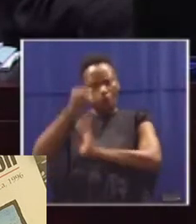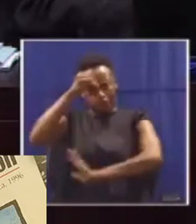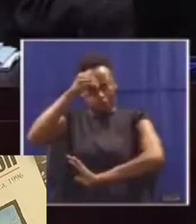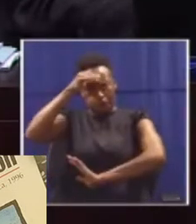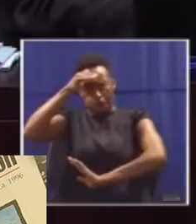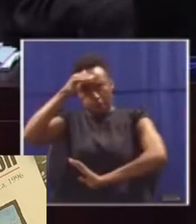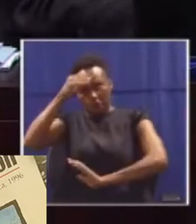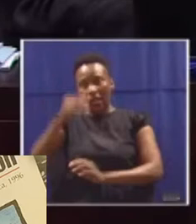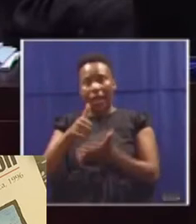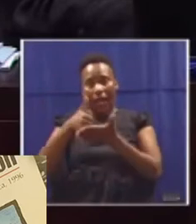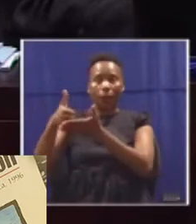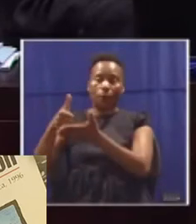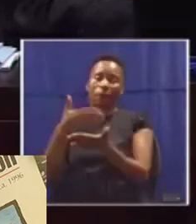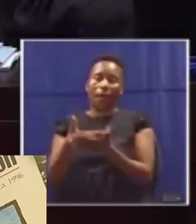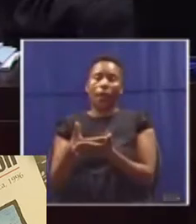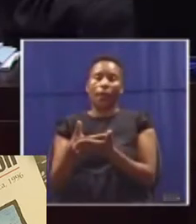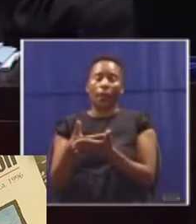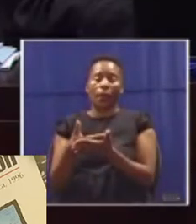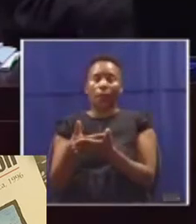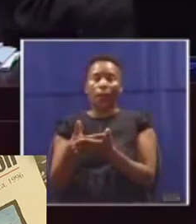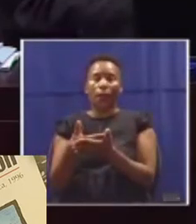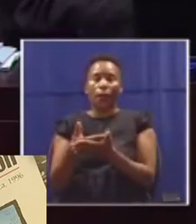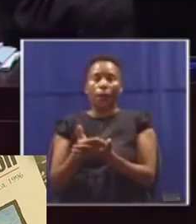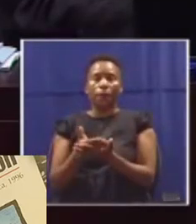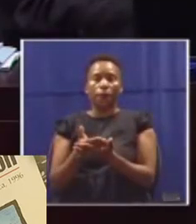in assuring,